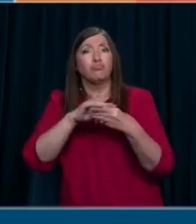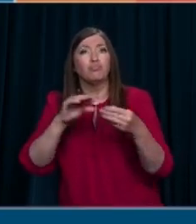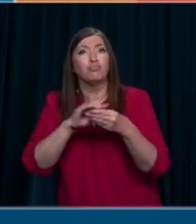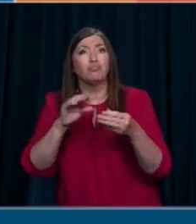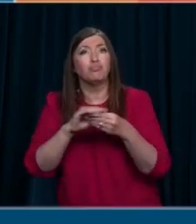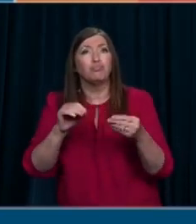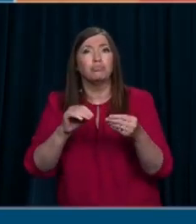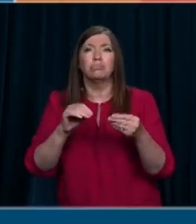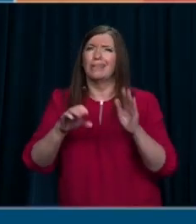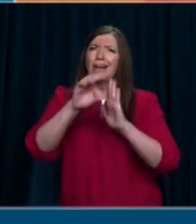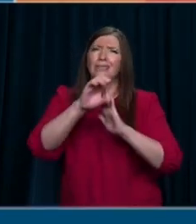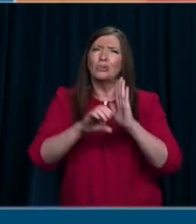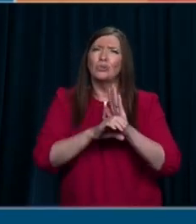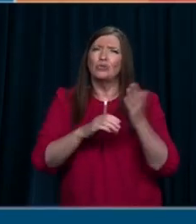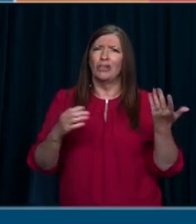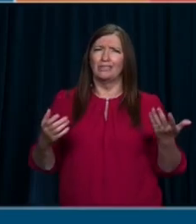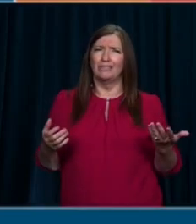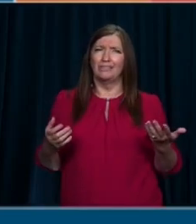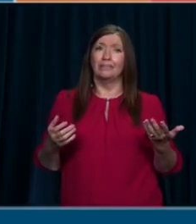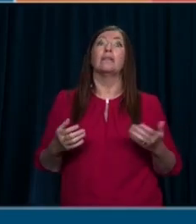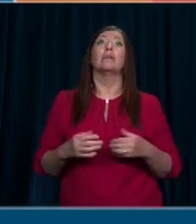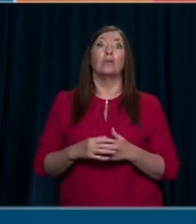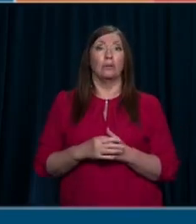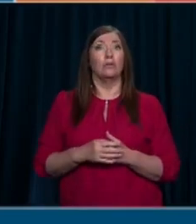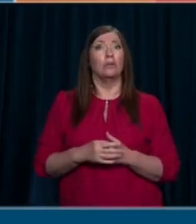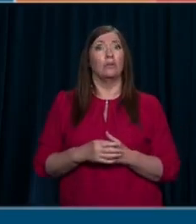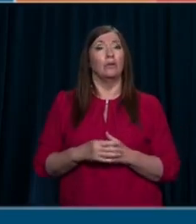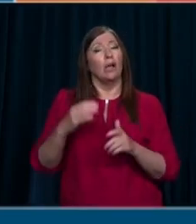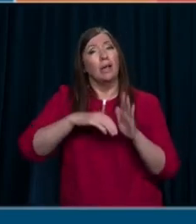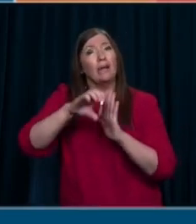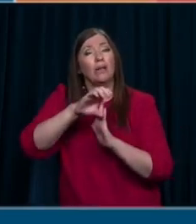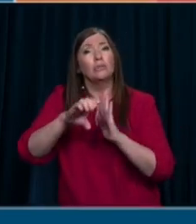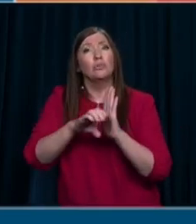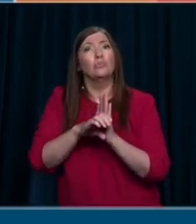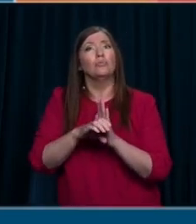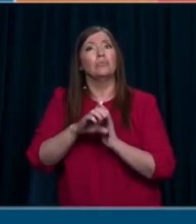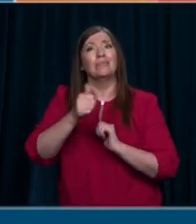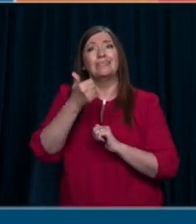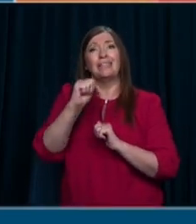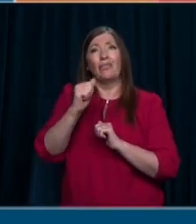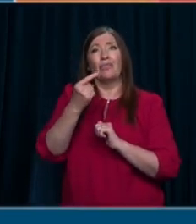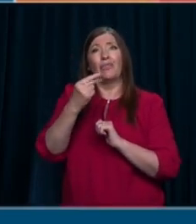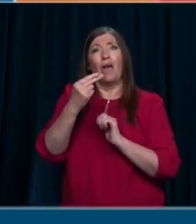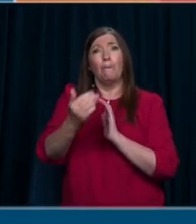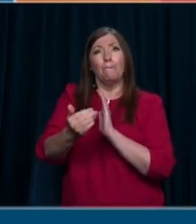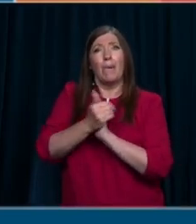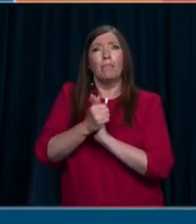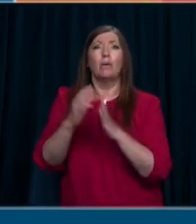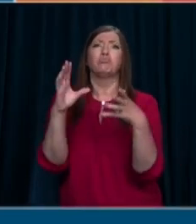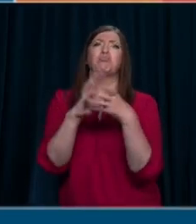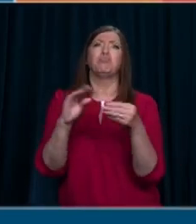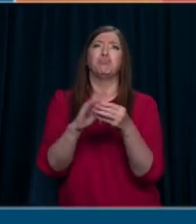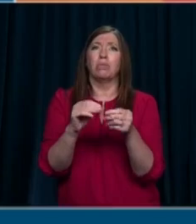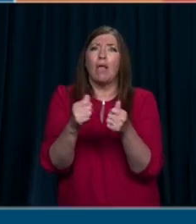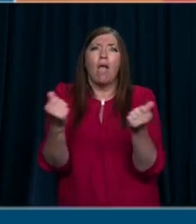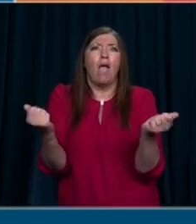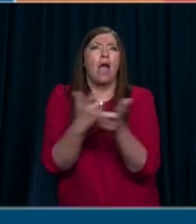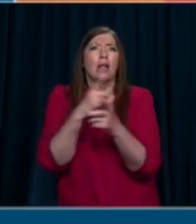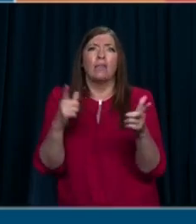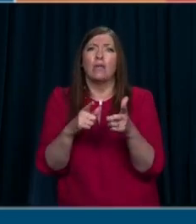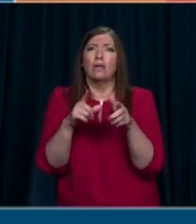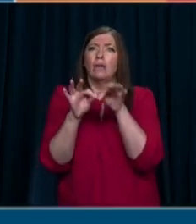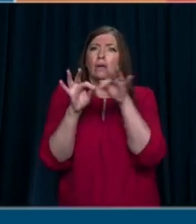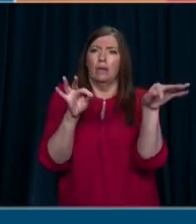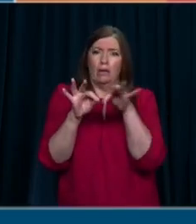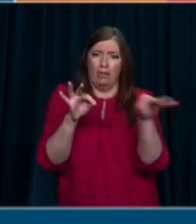is our Constitution. The Constitution under the 10th Amendment says anything not specified in here or